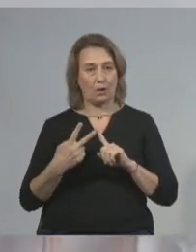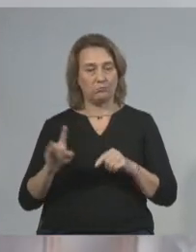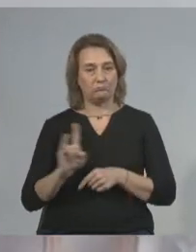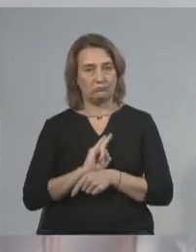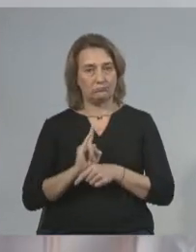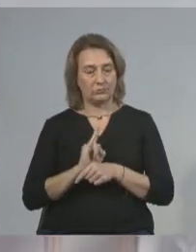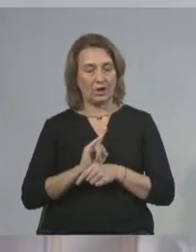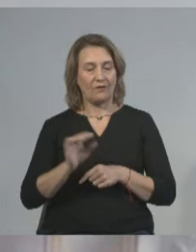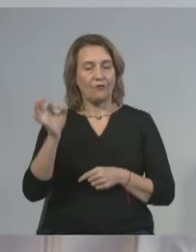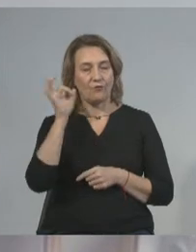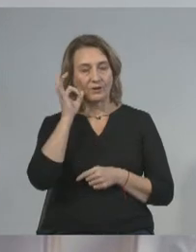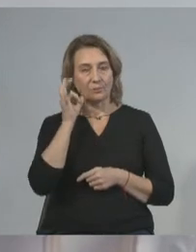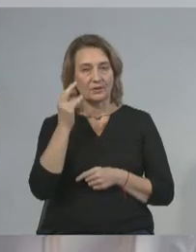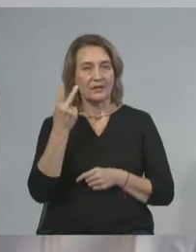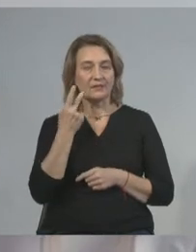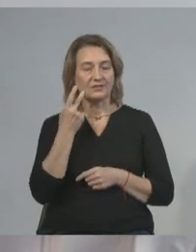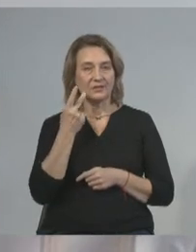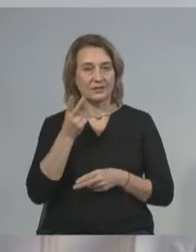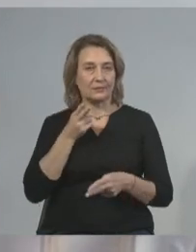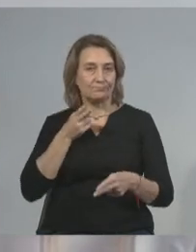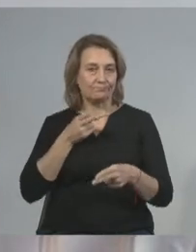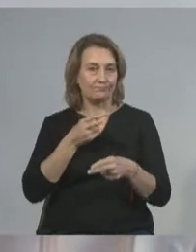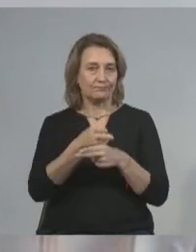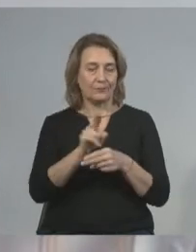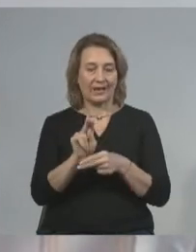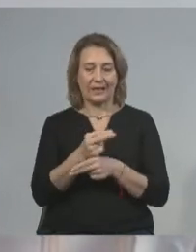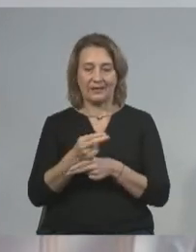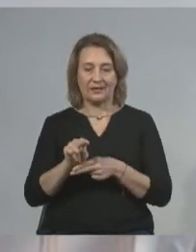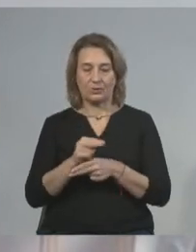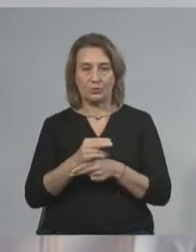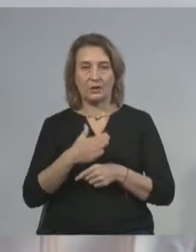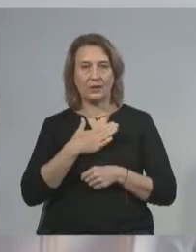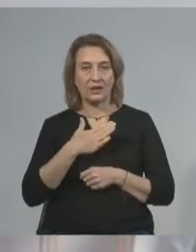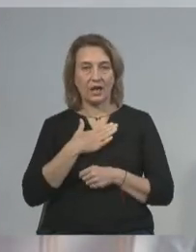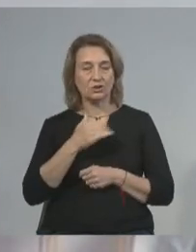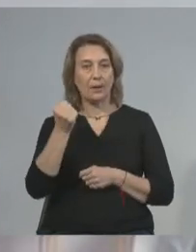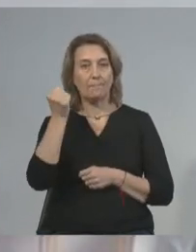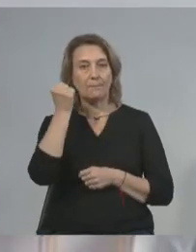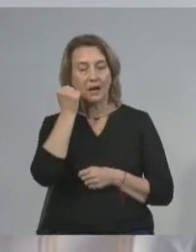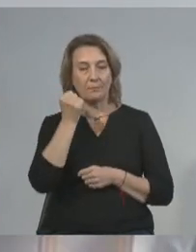second cognitive distortion that memories they are always edited